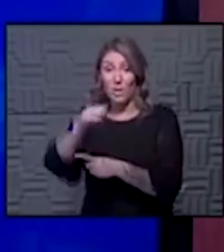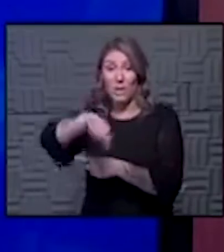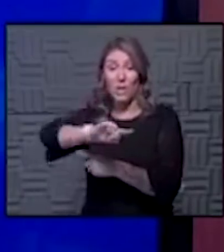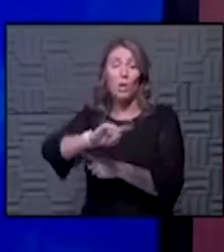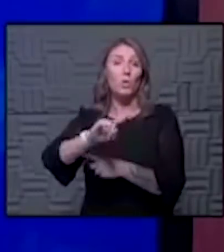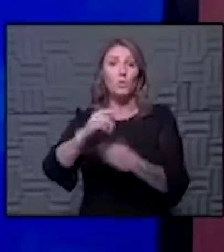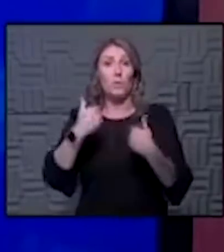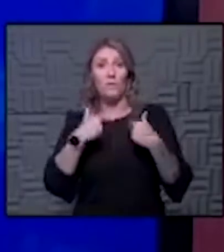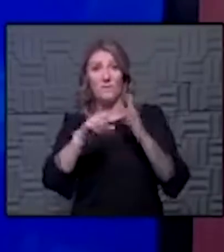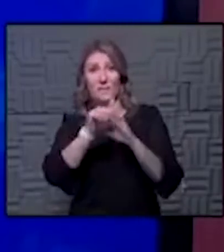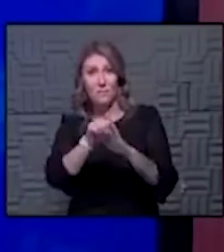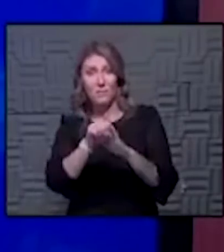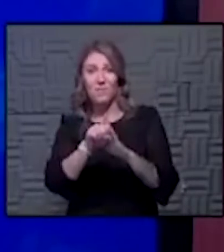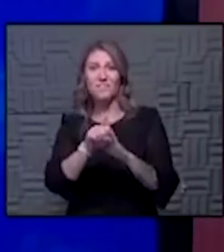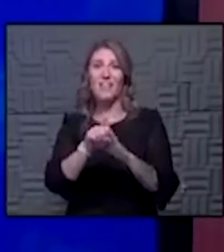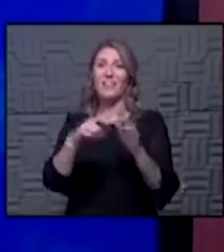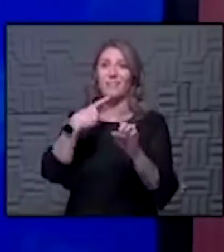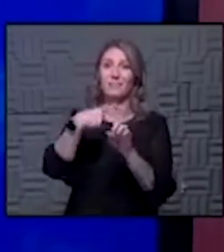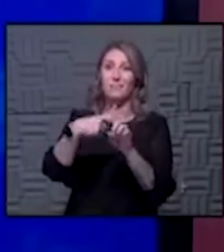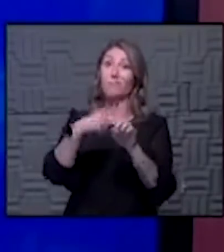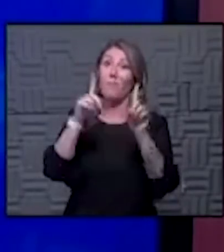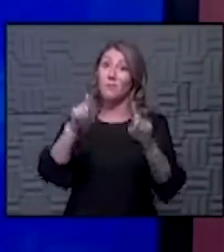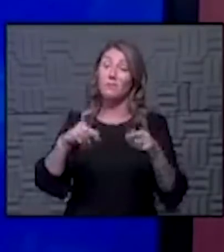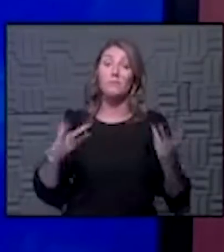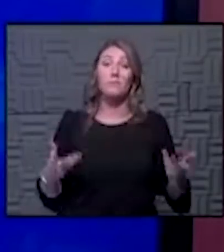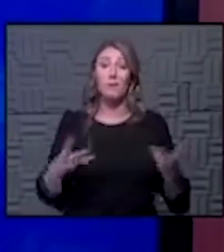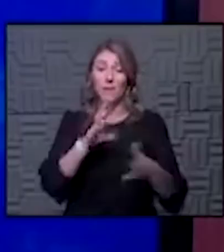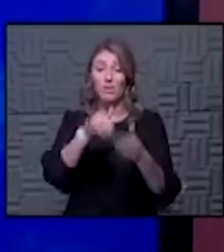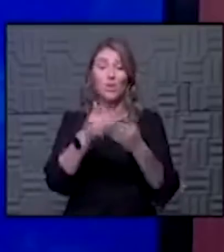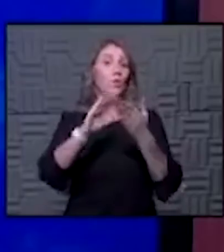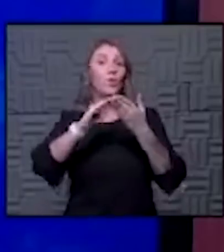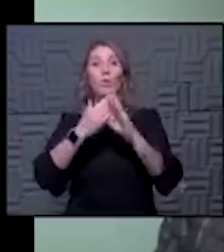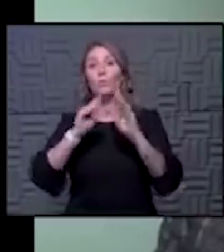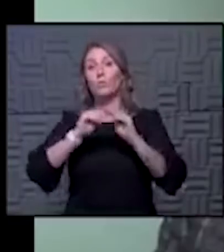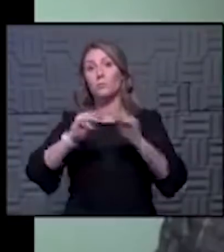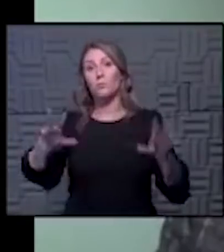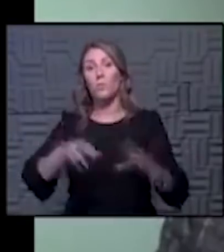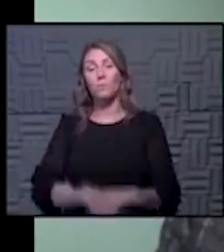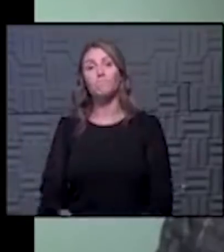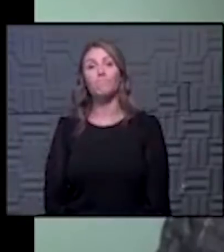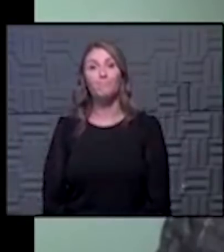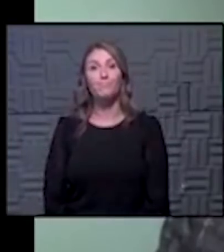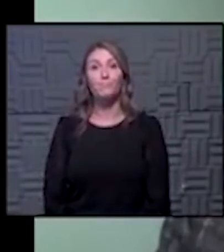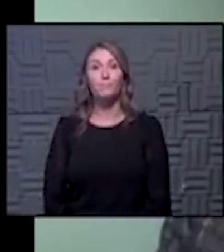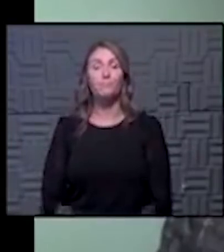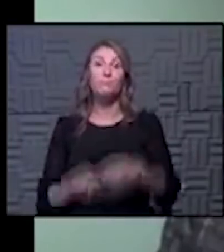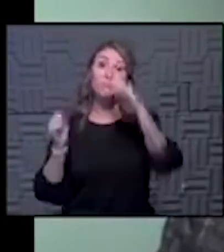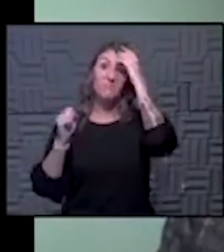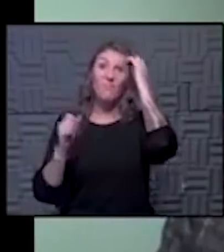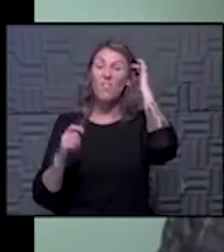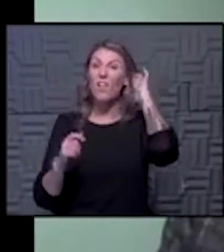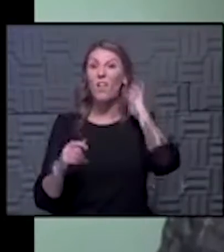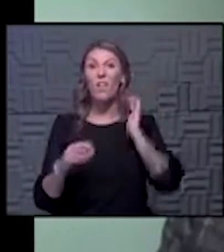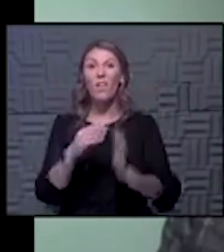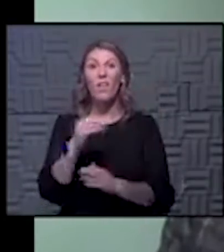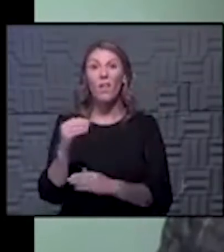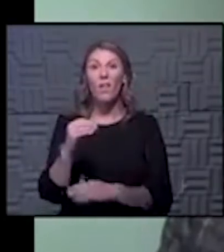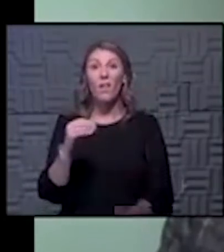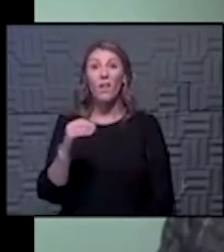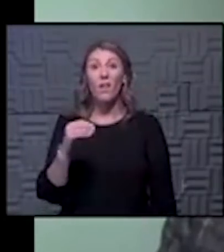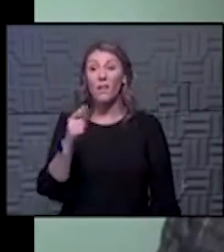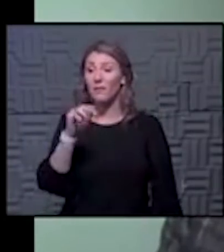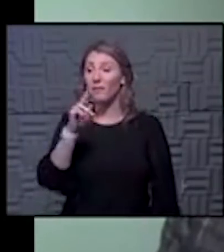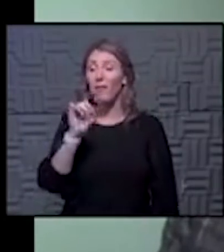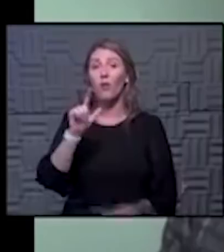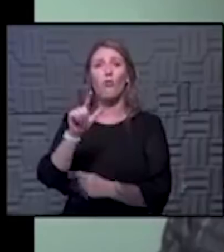are symptomatic that are testing positive. And it's all community spread. Yeah. And Garold, how about in